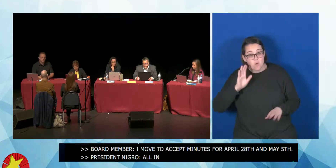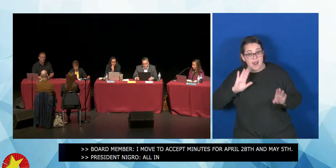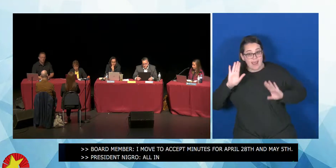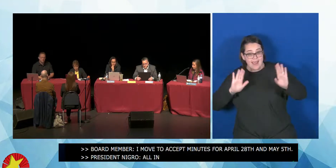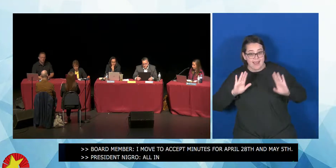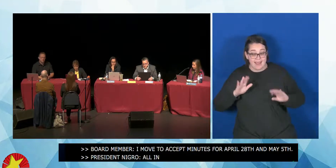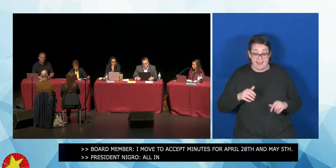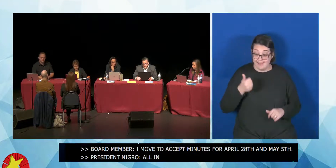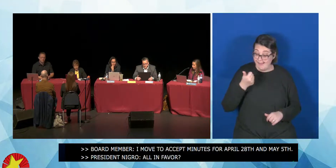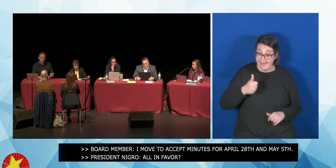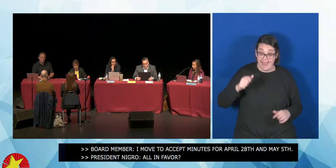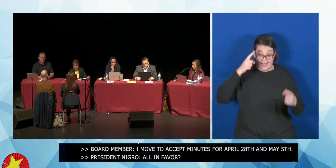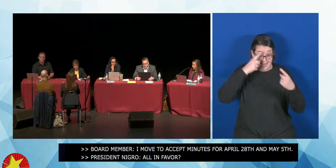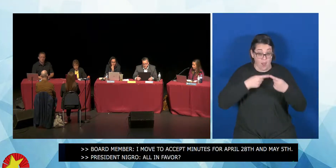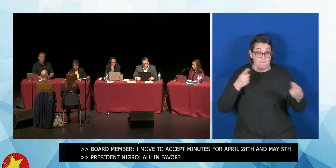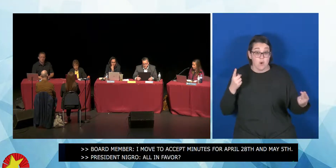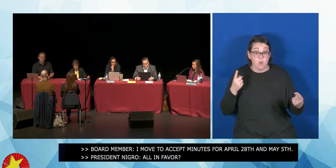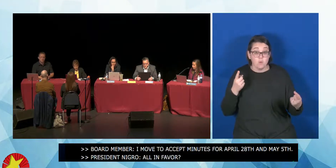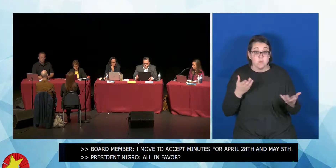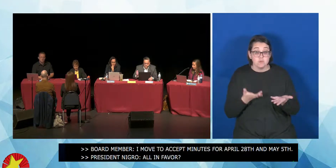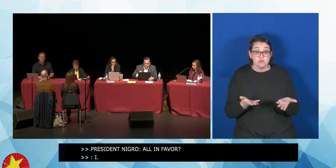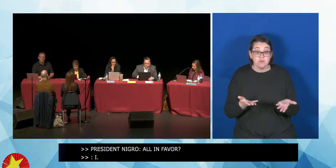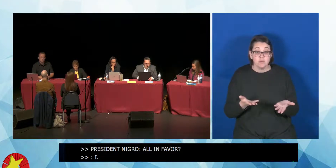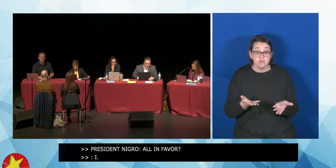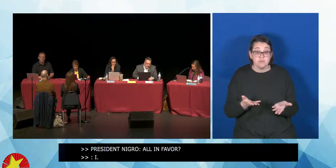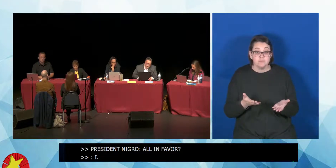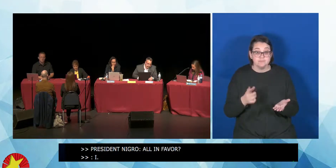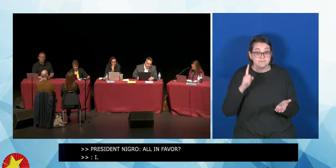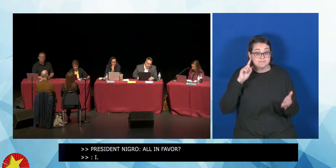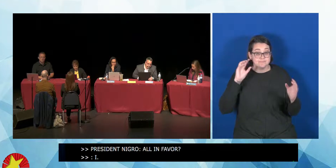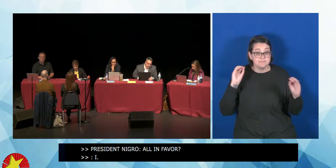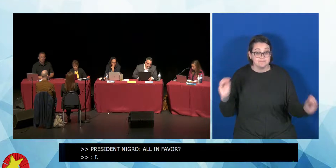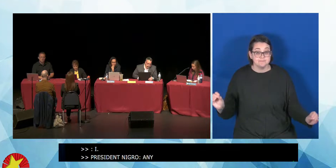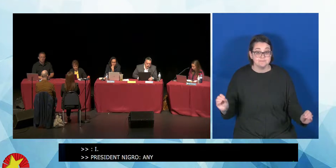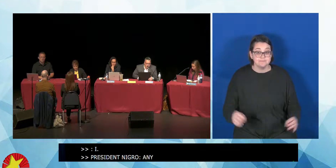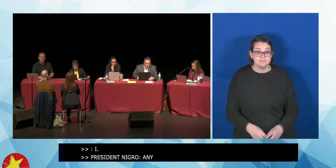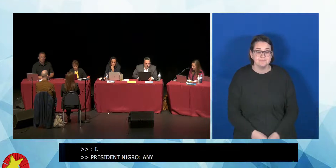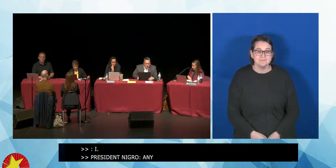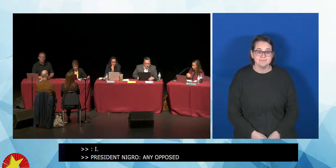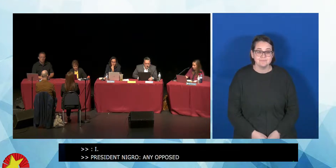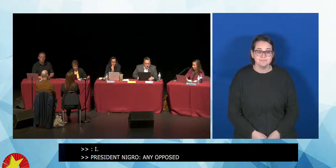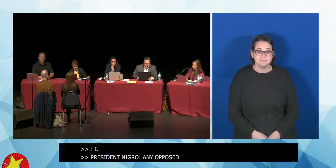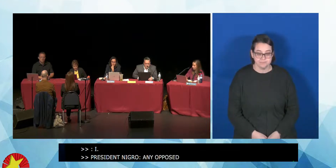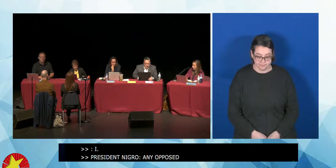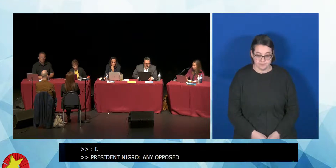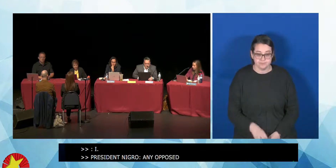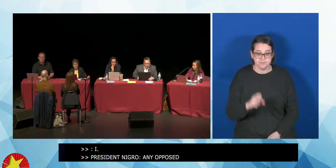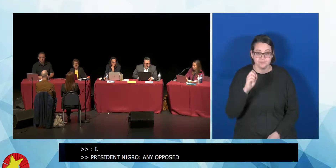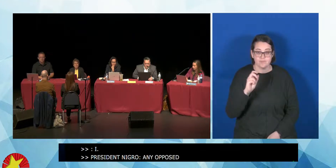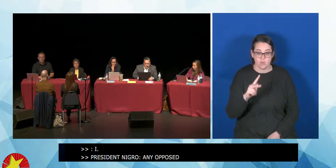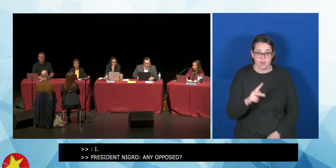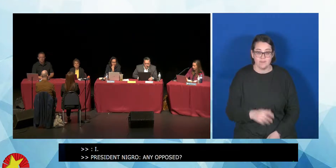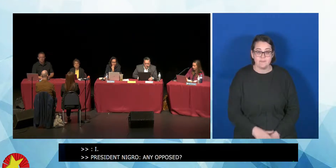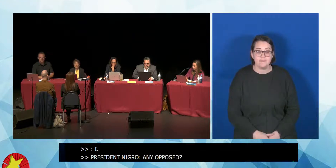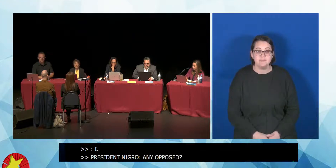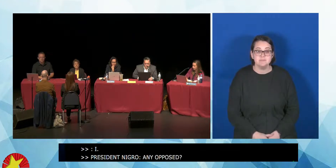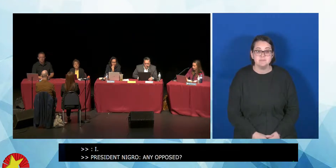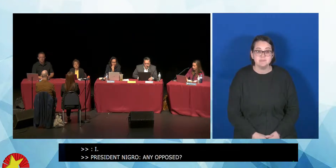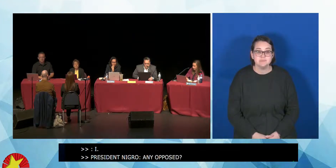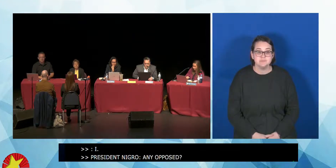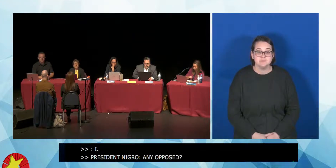opposed? No. Okay.